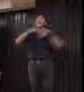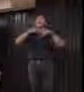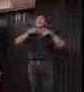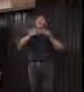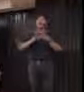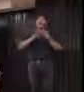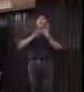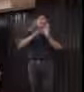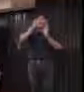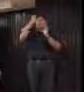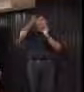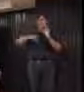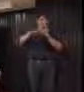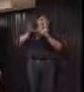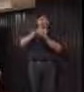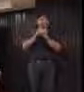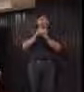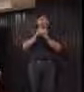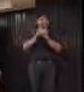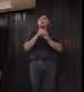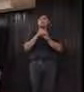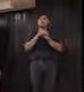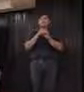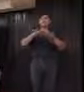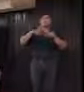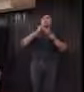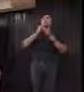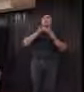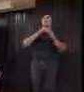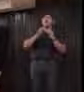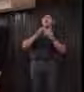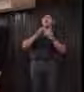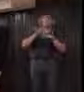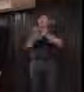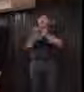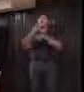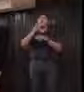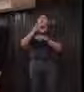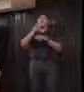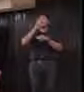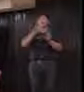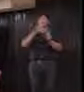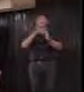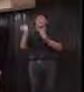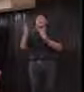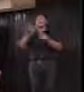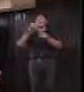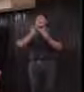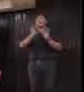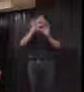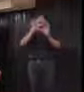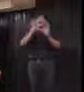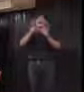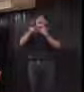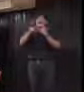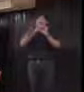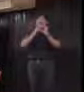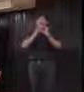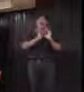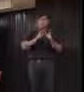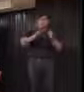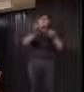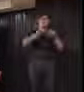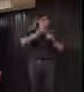part of India, then sooner or later 370 had to go. You couldn't keep having a special status while becoming part of India forever and